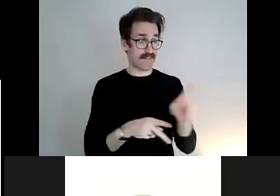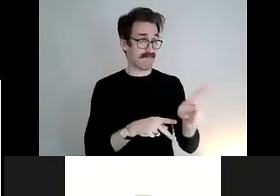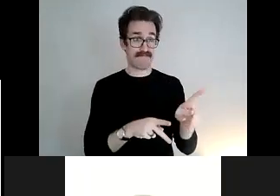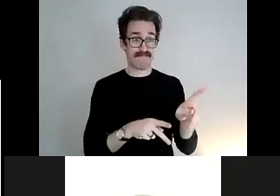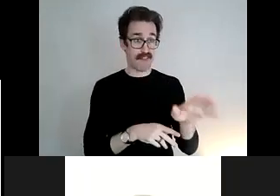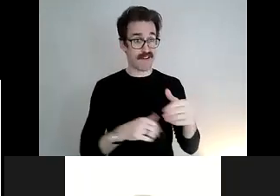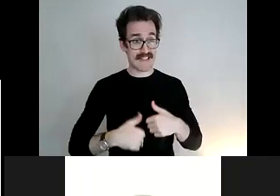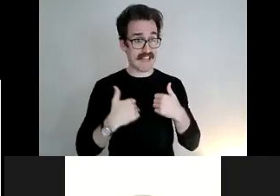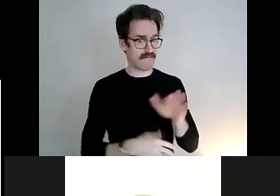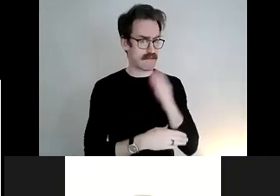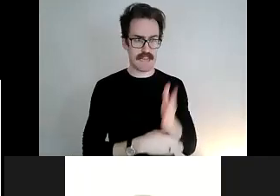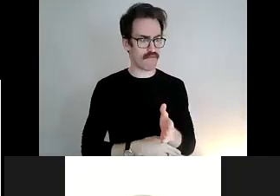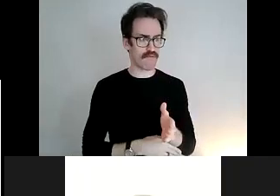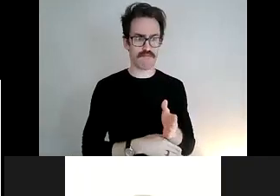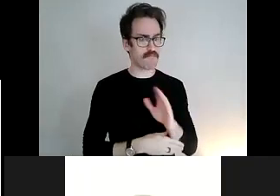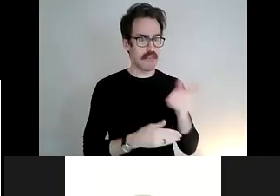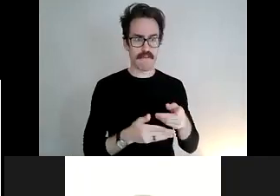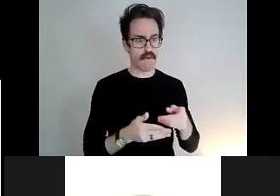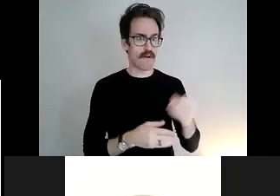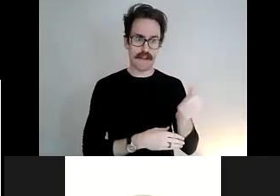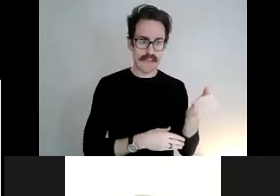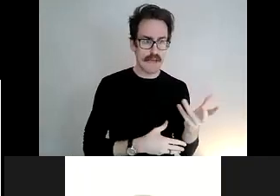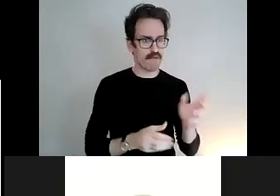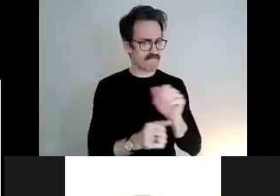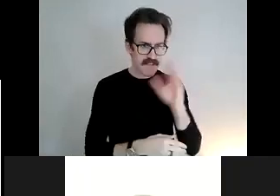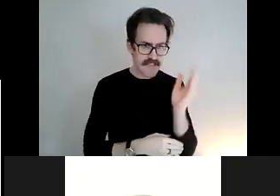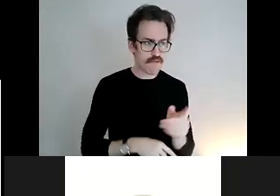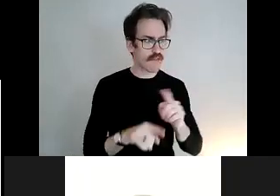started participating in scams that have to do with lotteries.